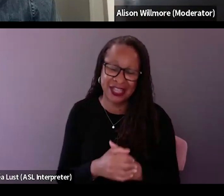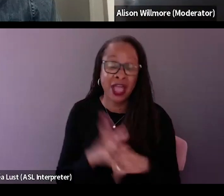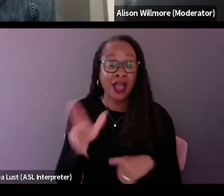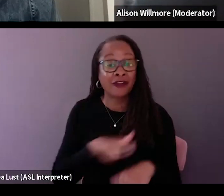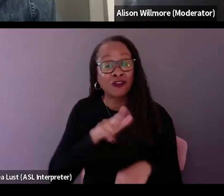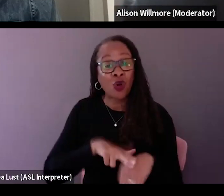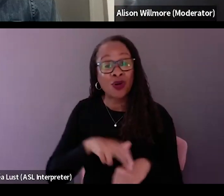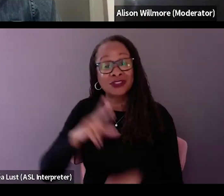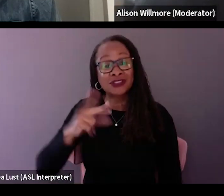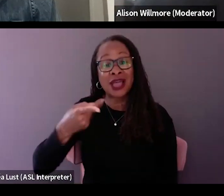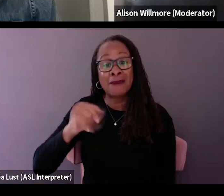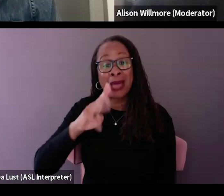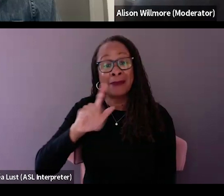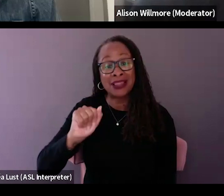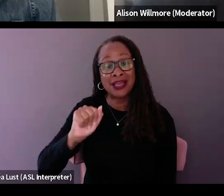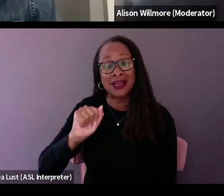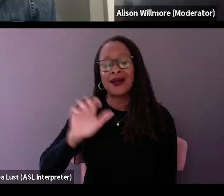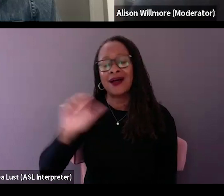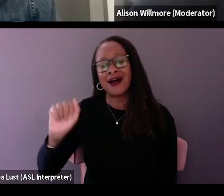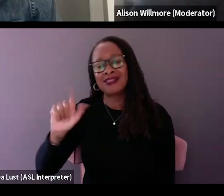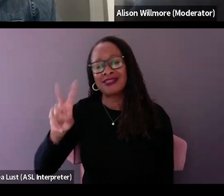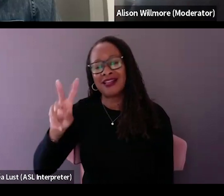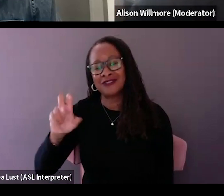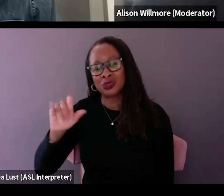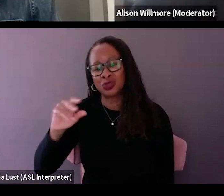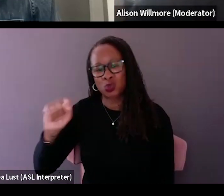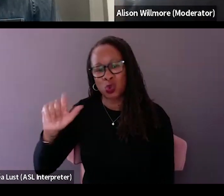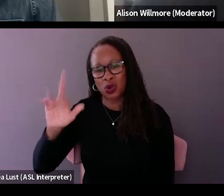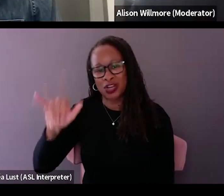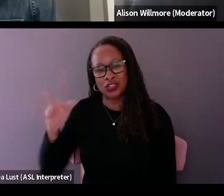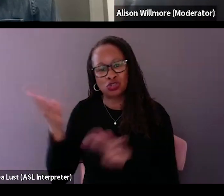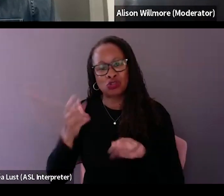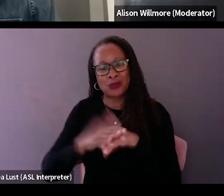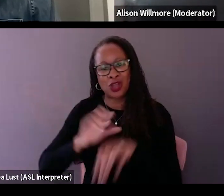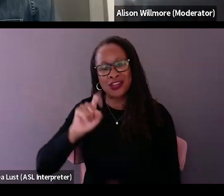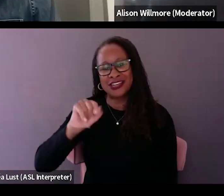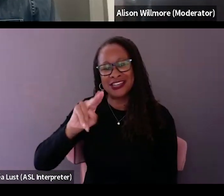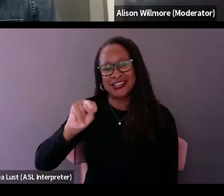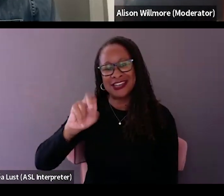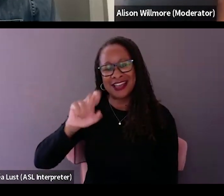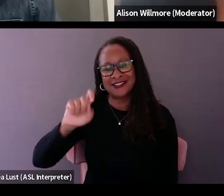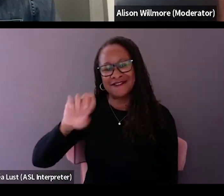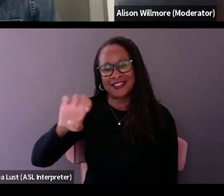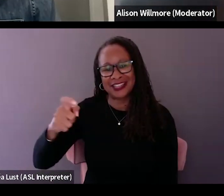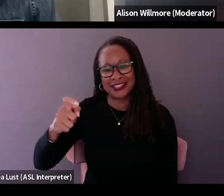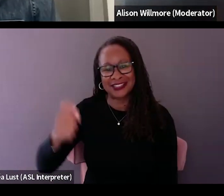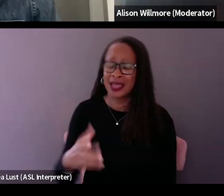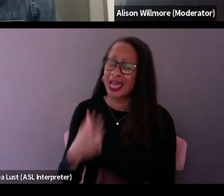Thank you so much for taking the time, Allison. That was fun. Yeah, that was super fun.